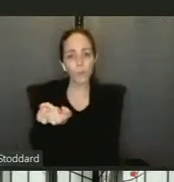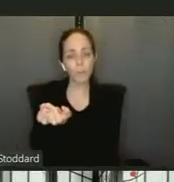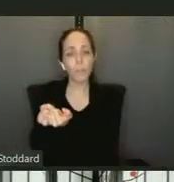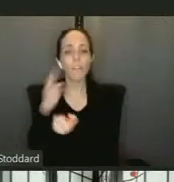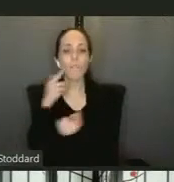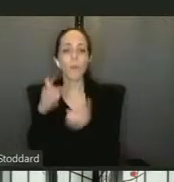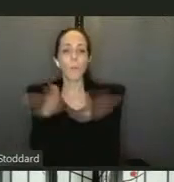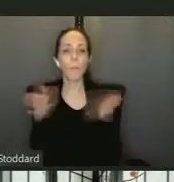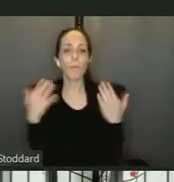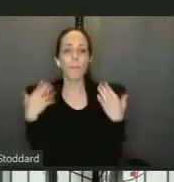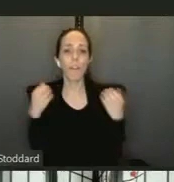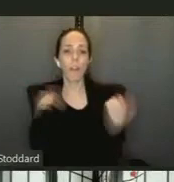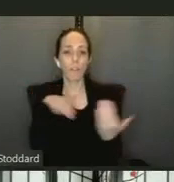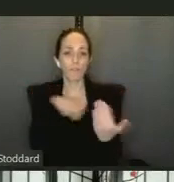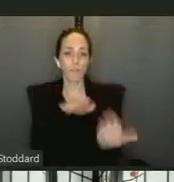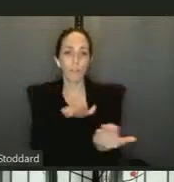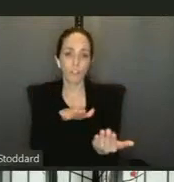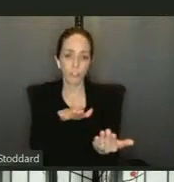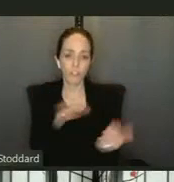strategies. Next slide, please.